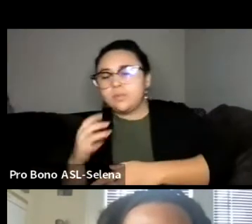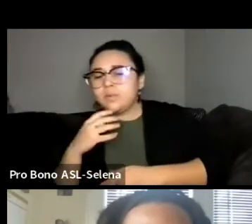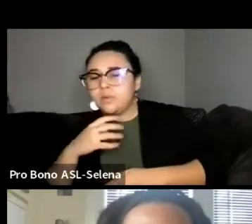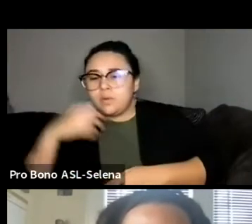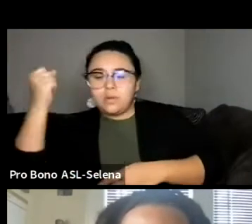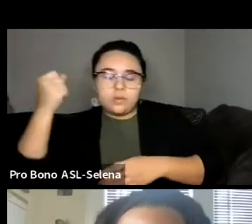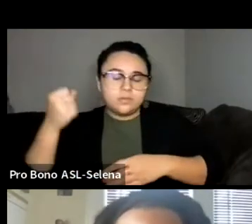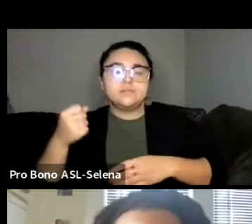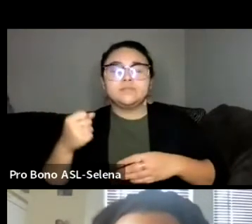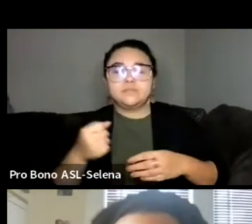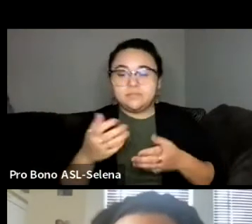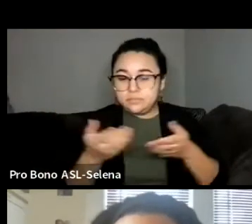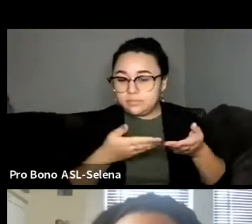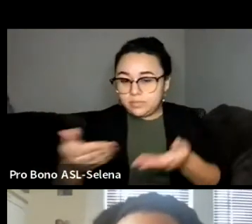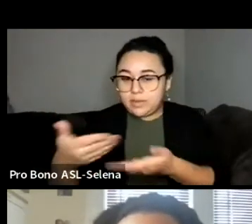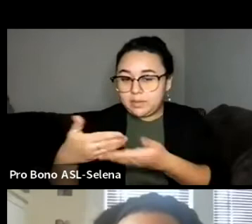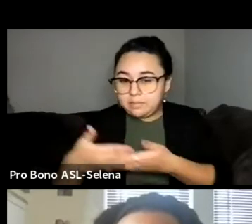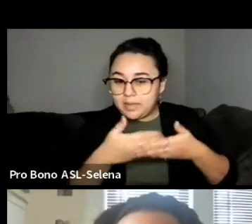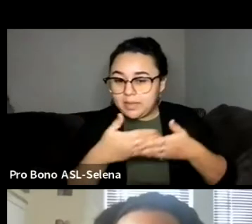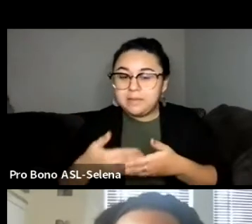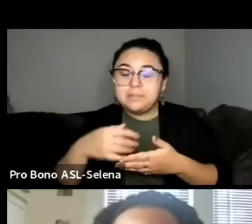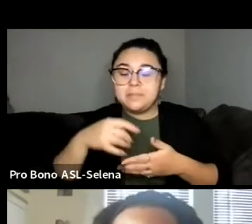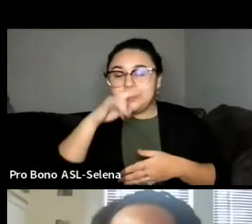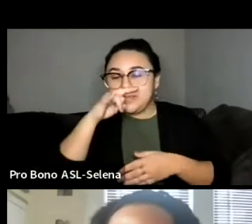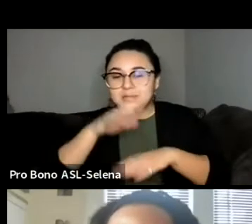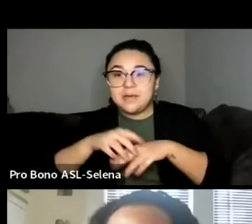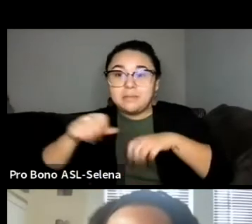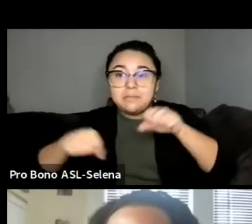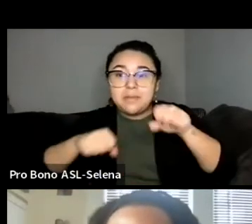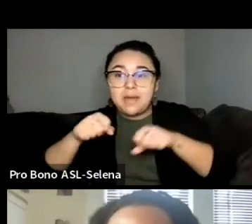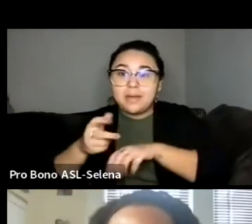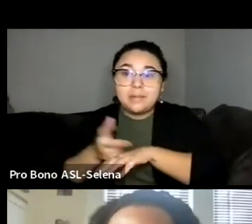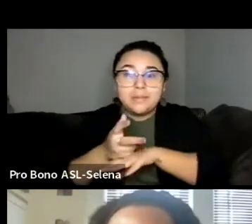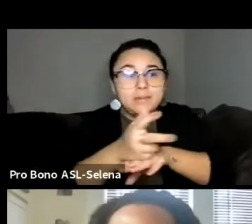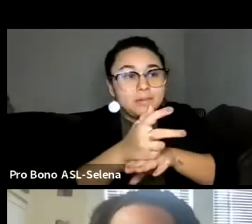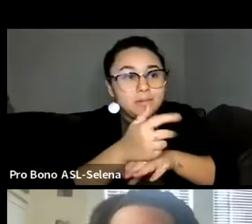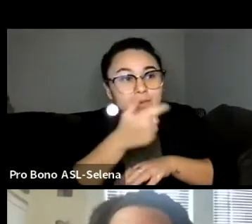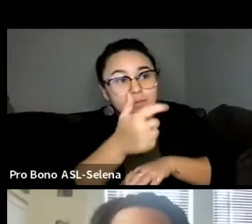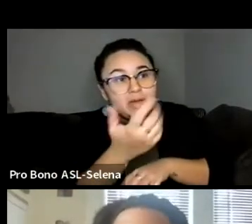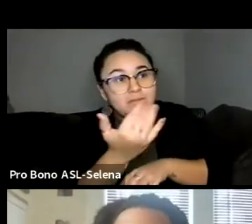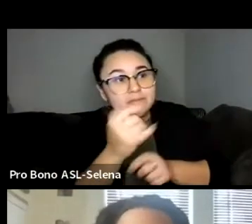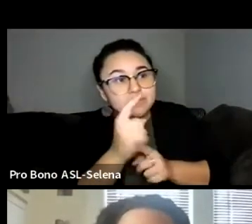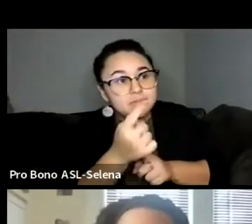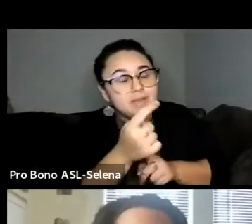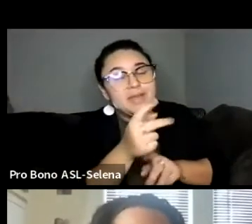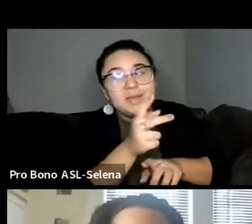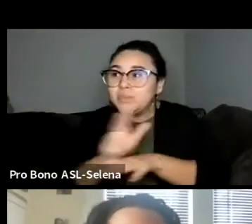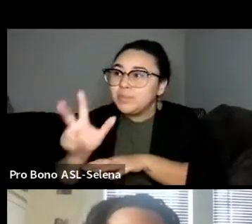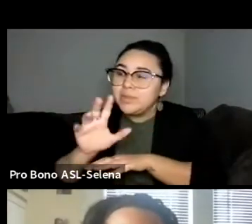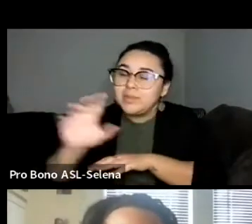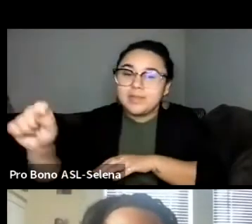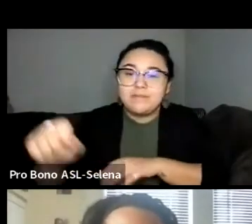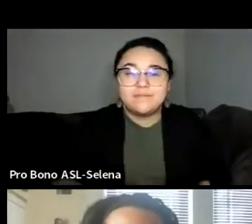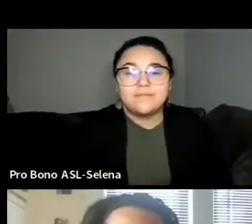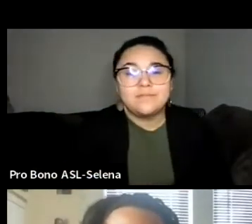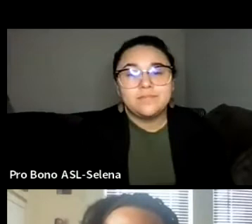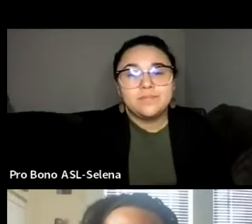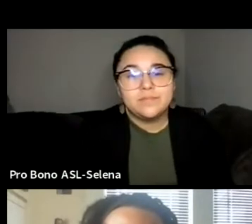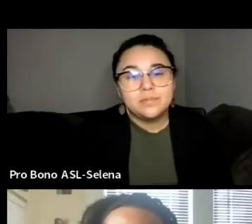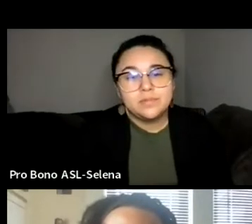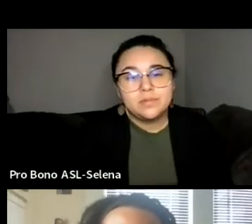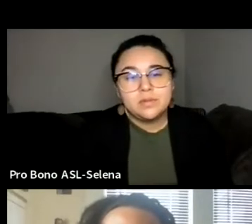baby, you can have kids ride up on their bike and watch the show for 15 minutes and then ride away. And